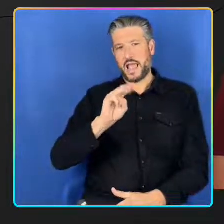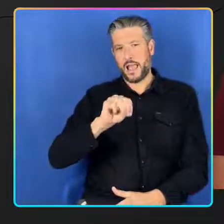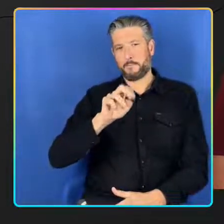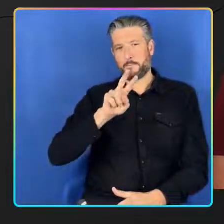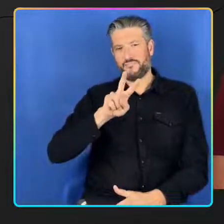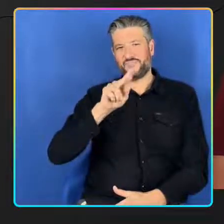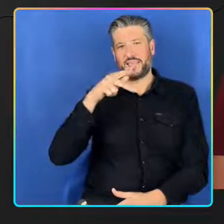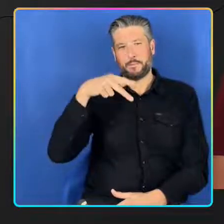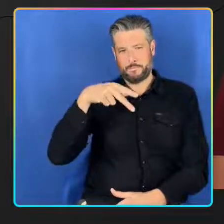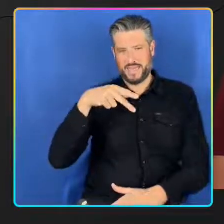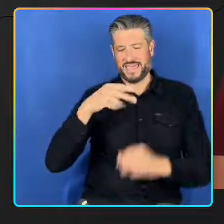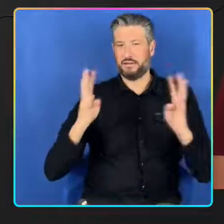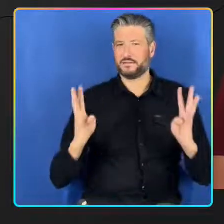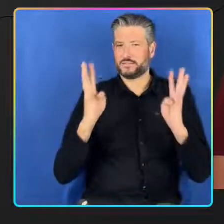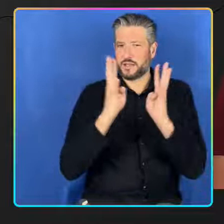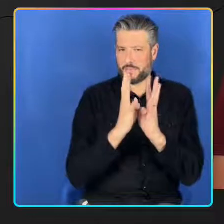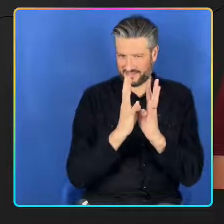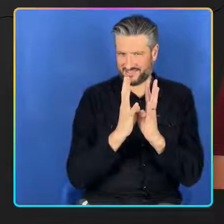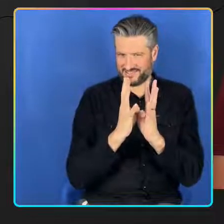Nice.